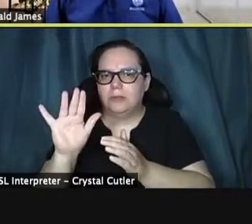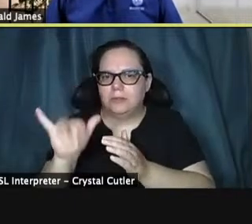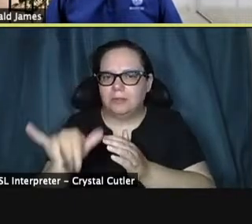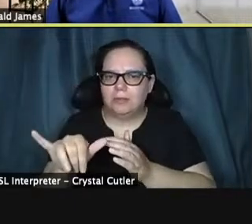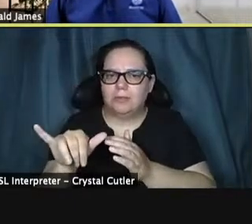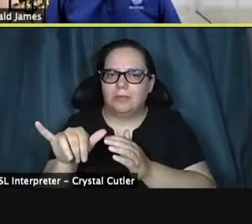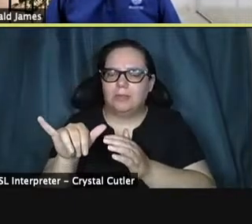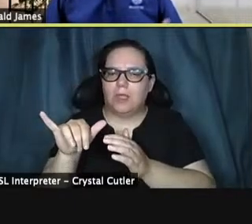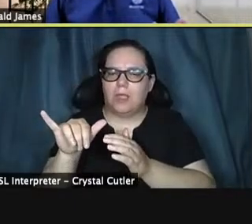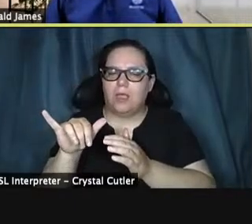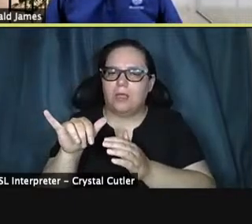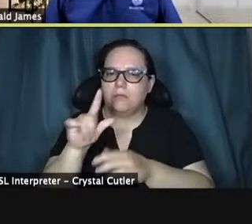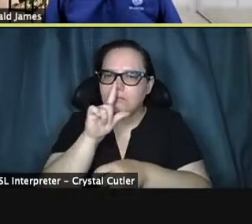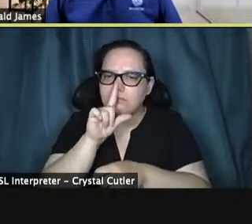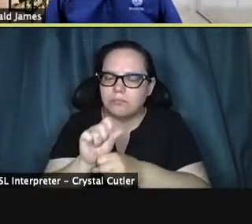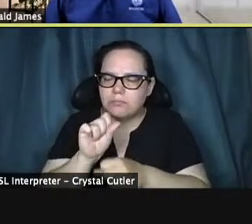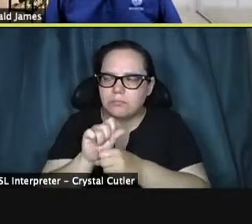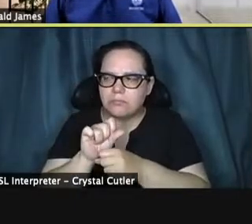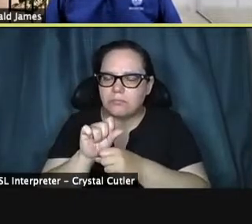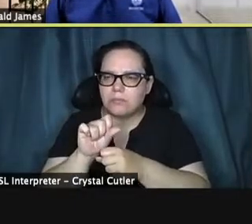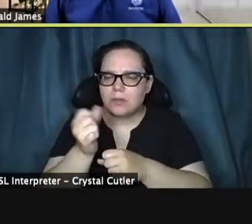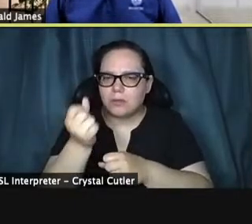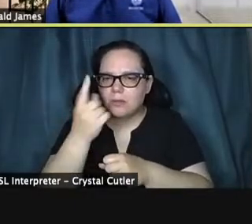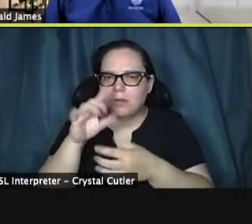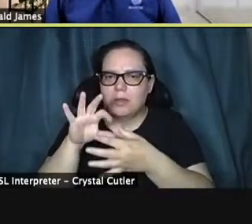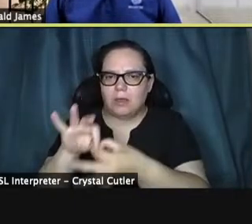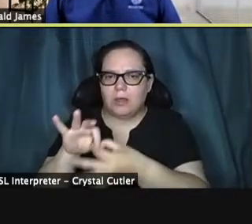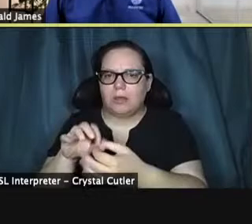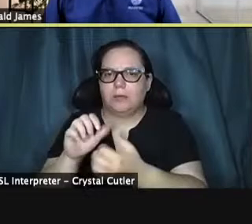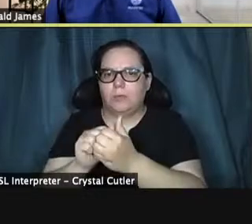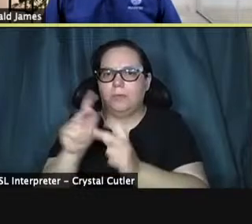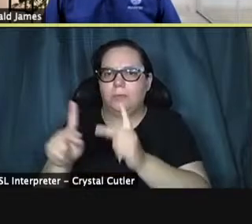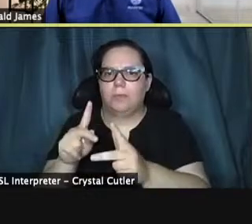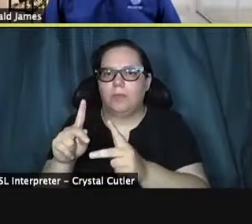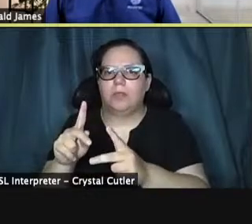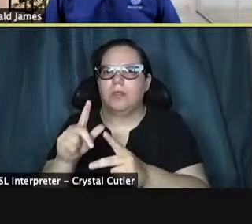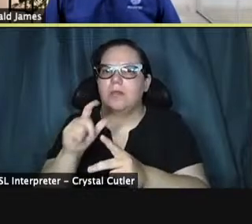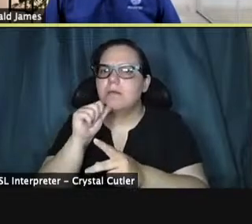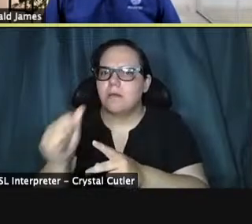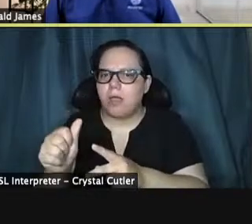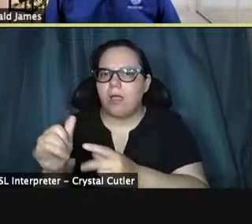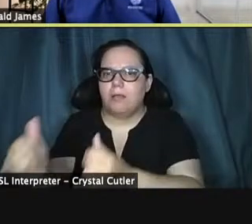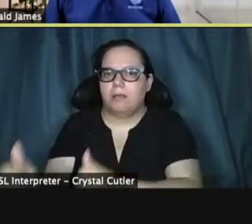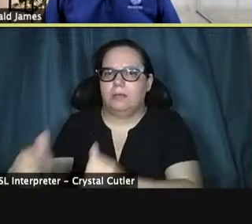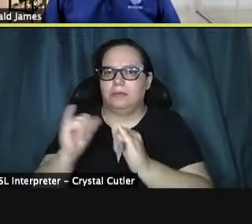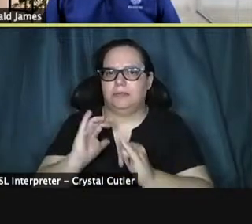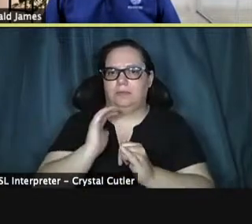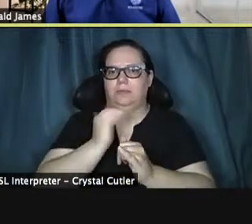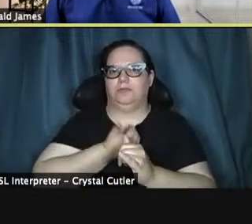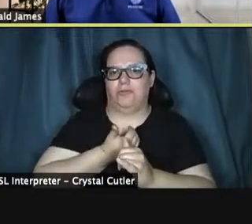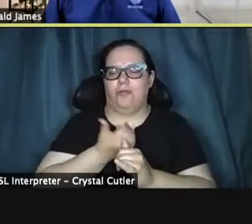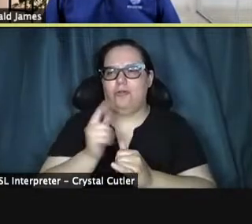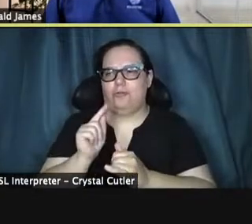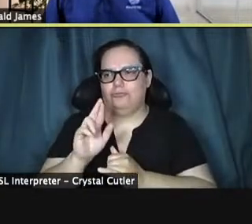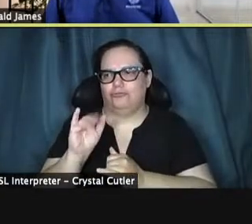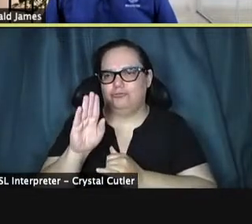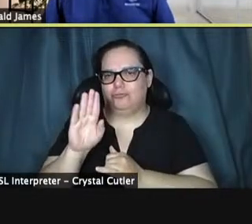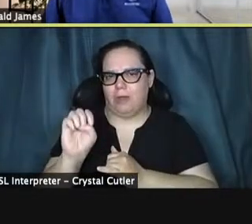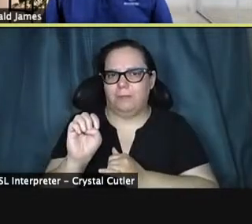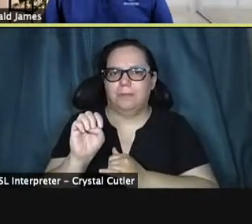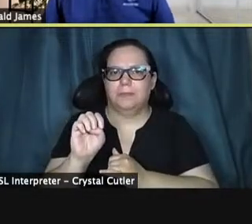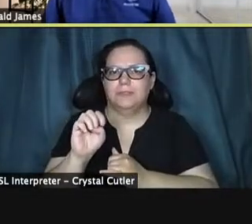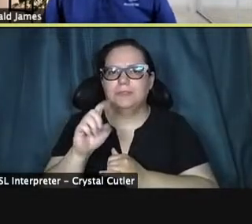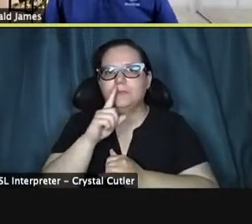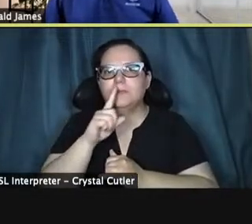who are not in our, as the saying goes, our tribe. Inclusion really is a manners matter. So my definition